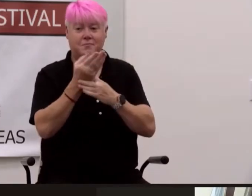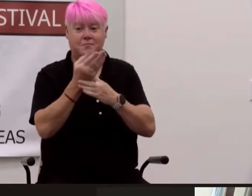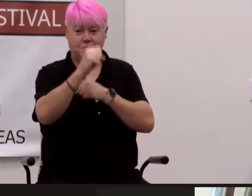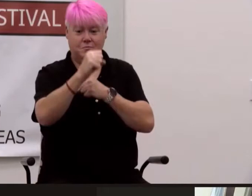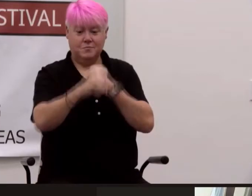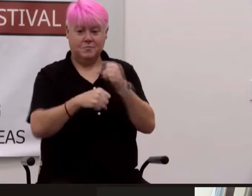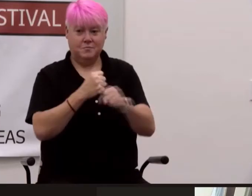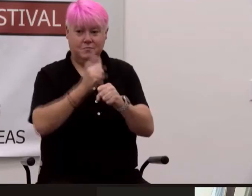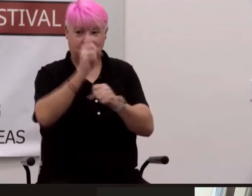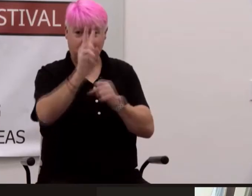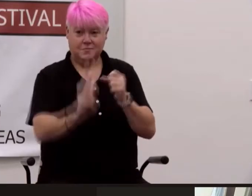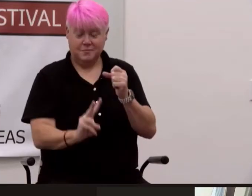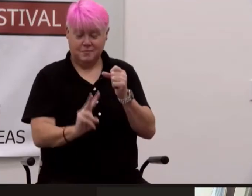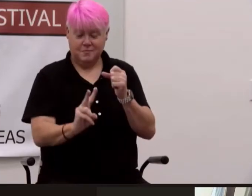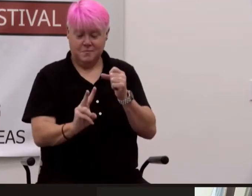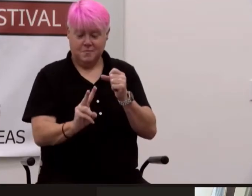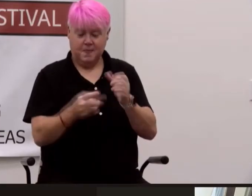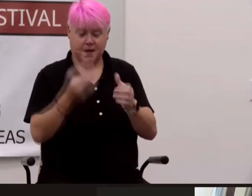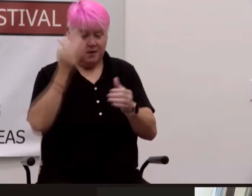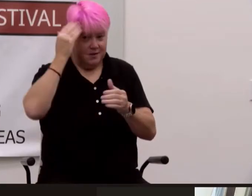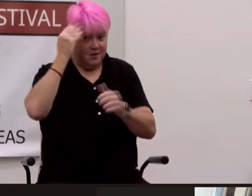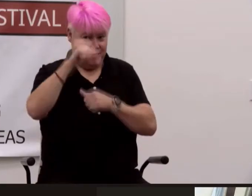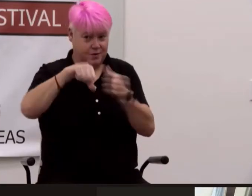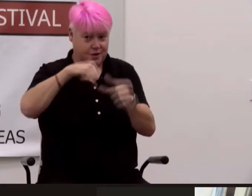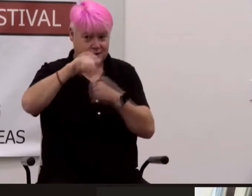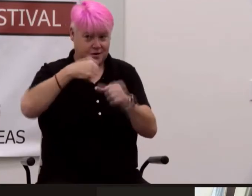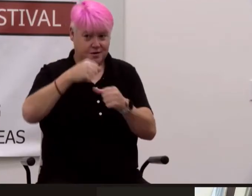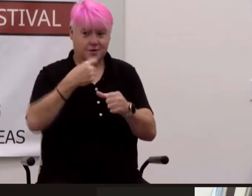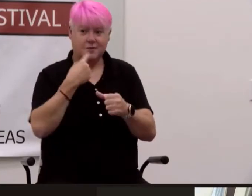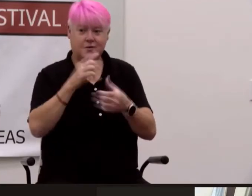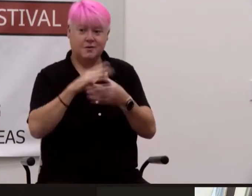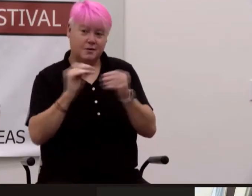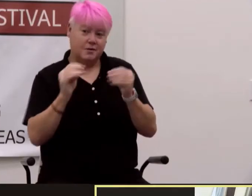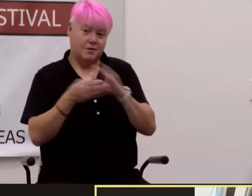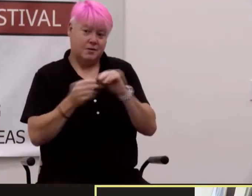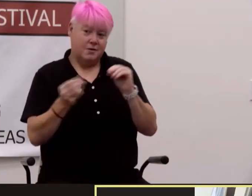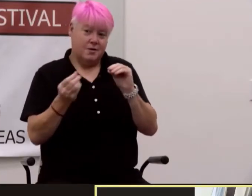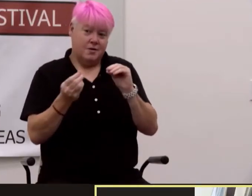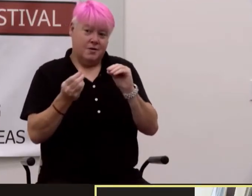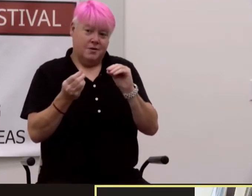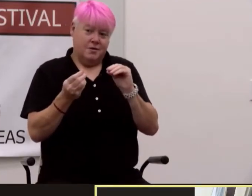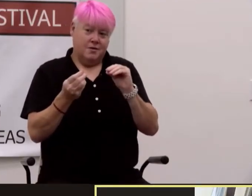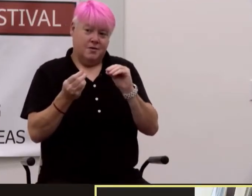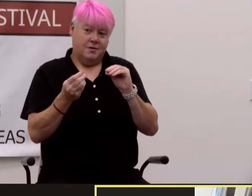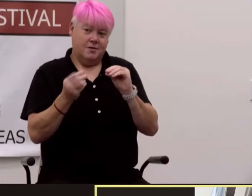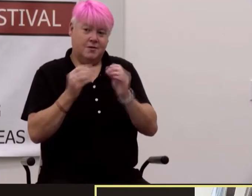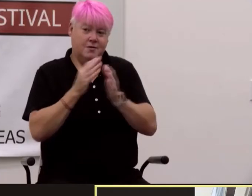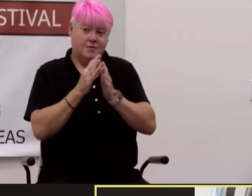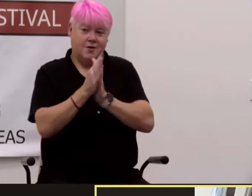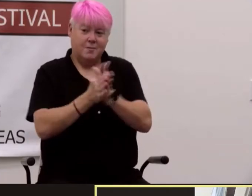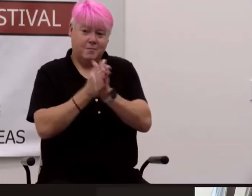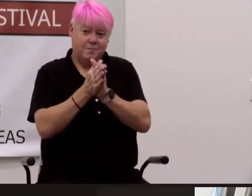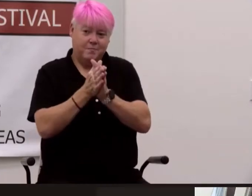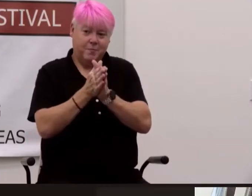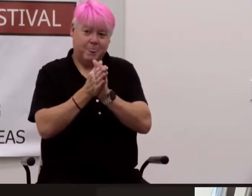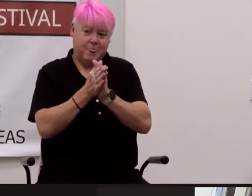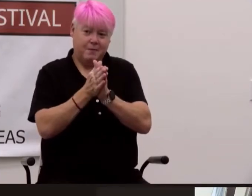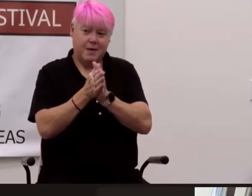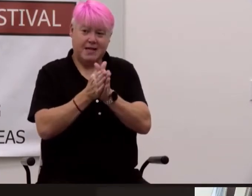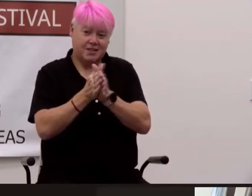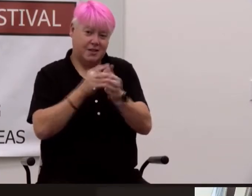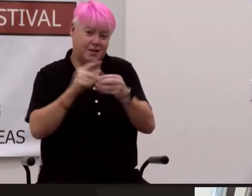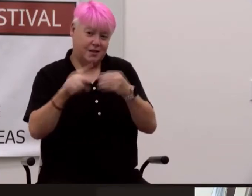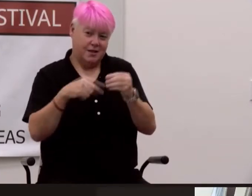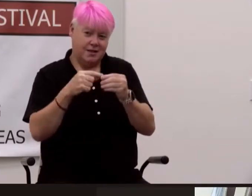one another and started to tell stories to one another. And I was very captivated by Shane's stories.